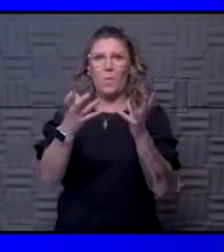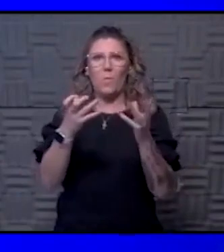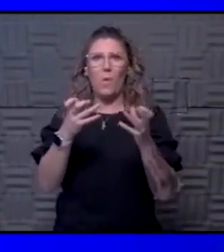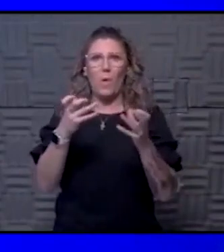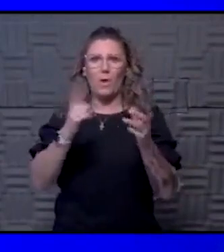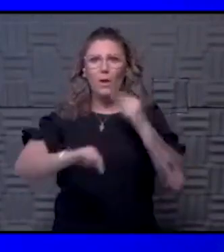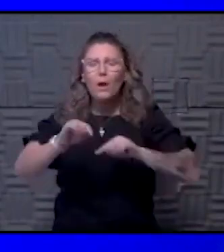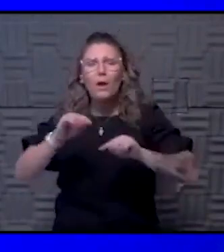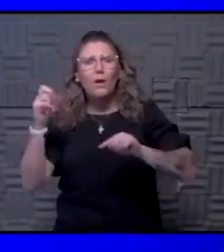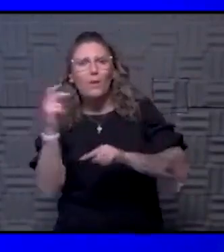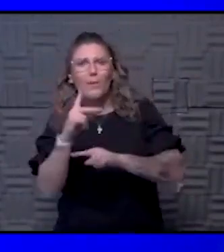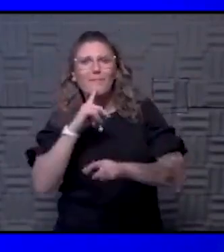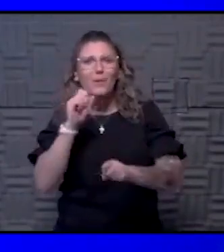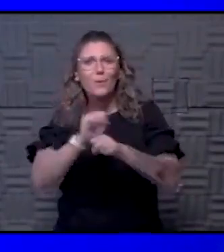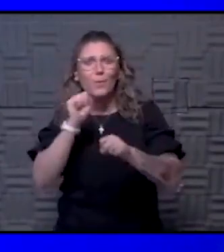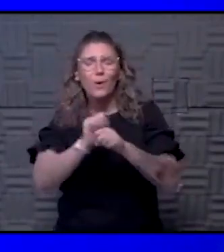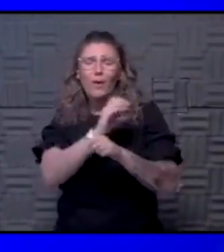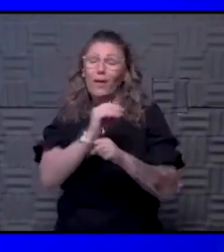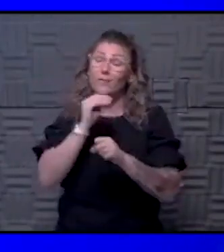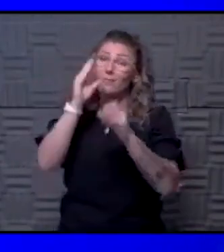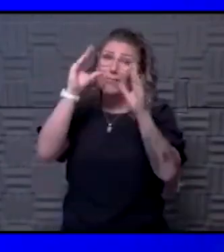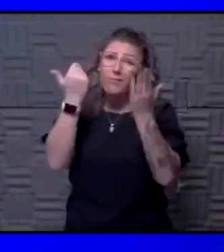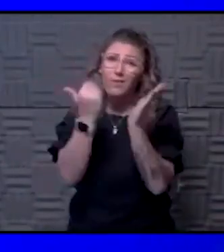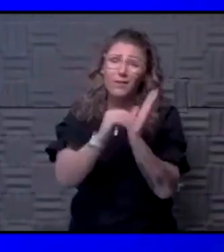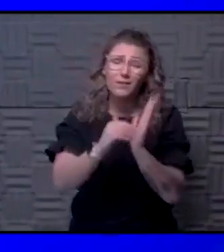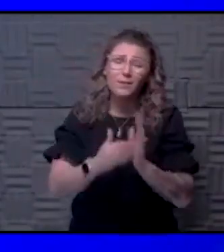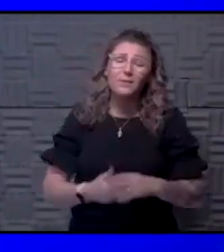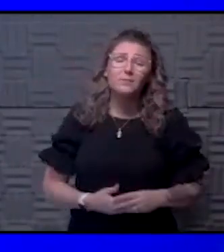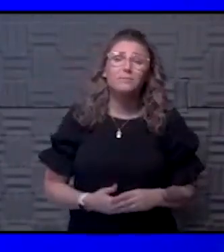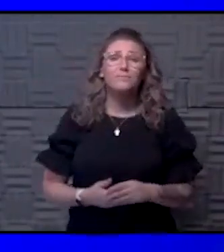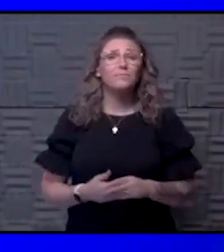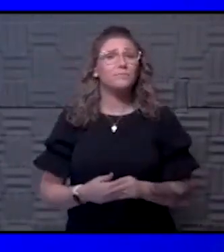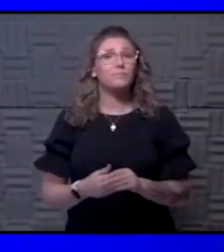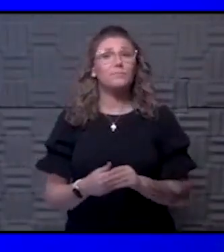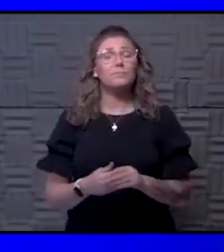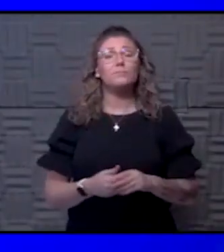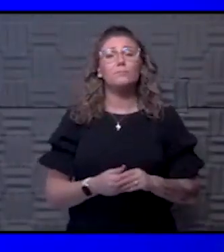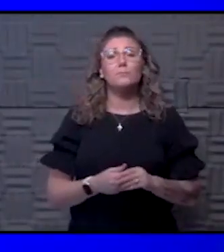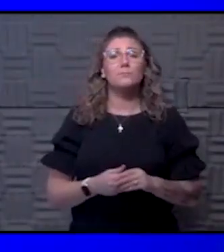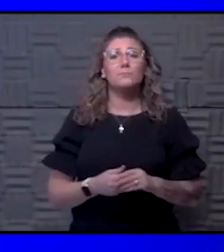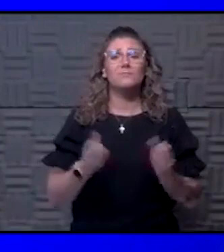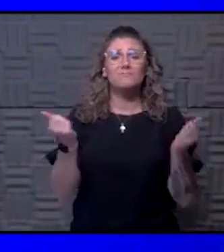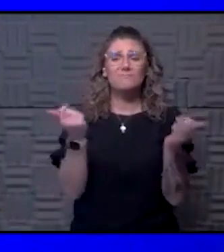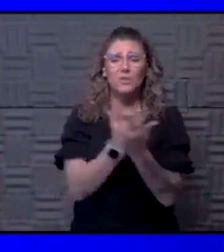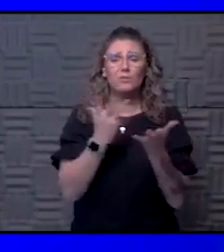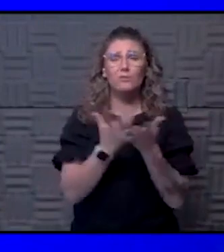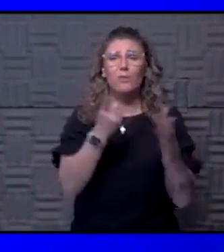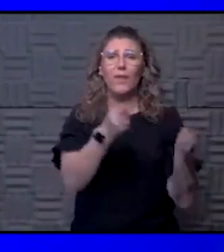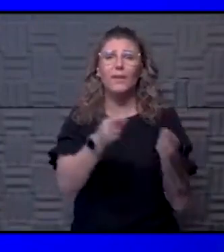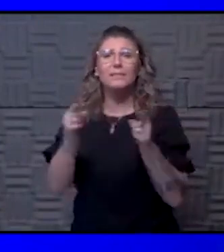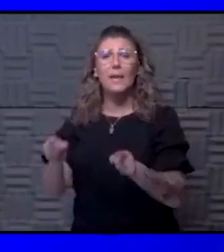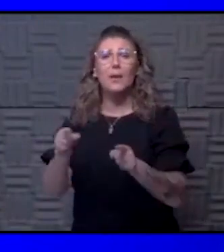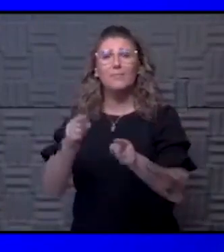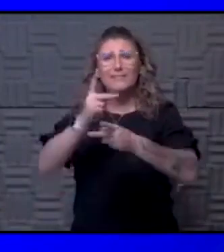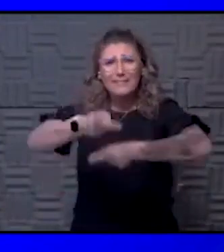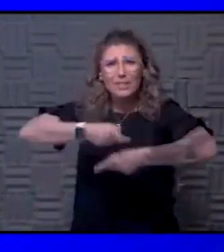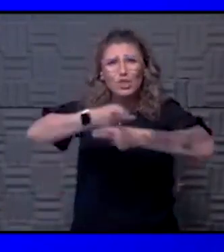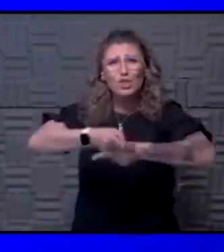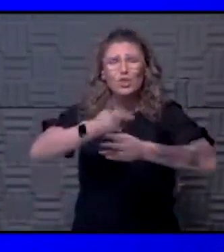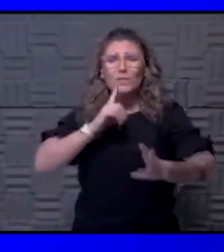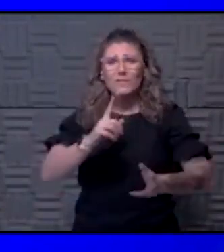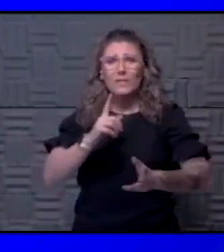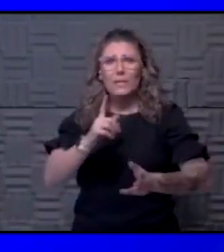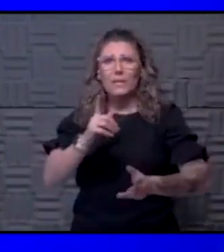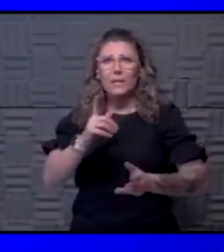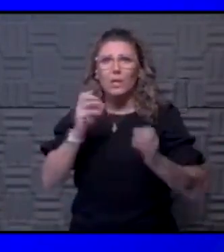But hopefully, and again, these things are coming in a conservative, stepwise manner so that we don't take steps